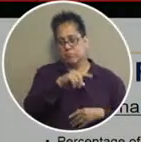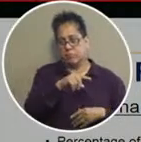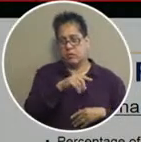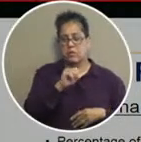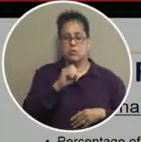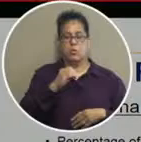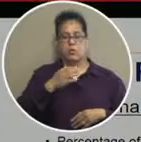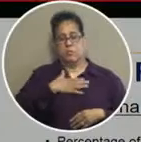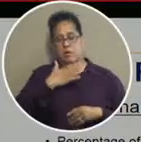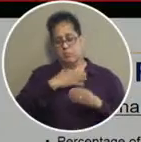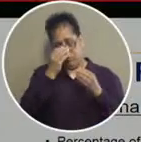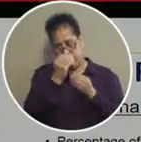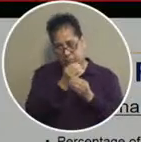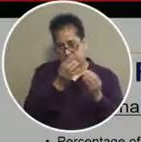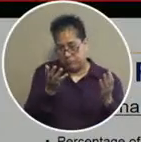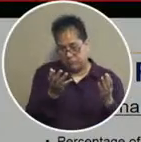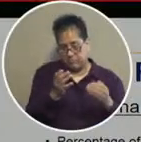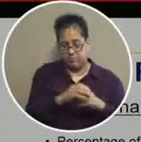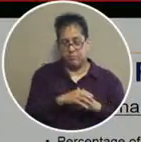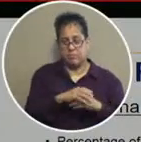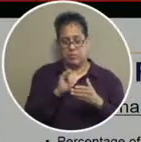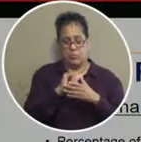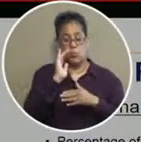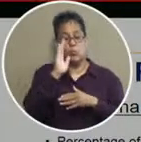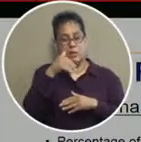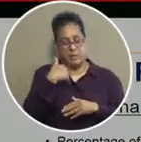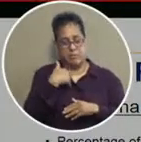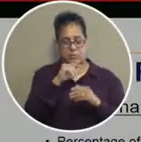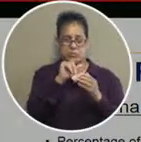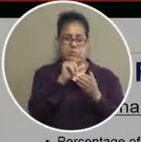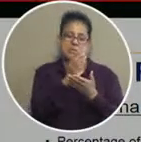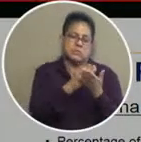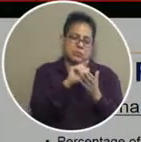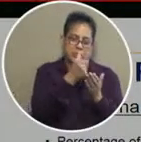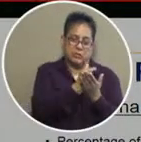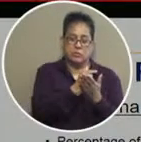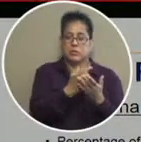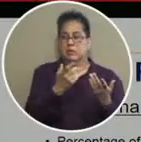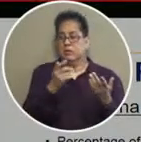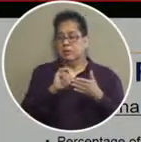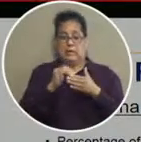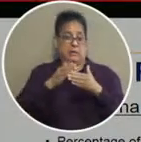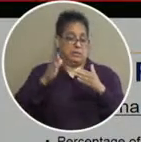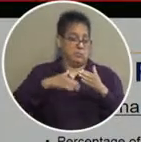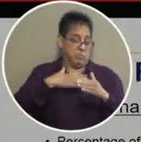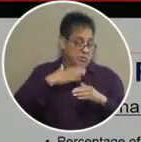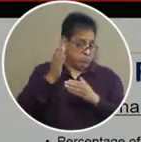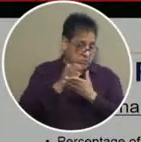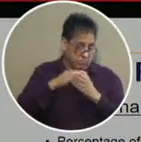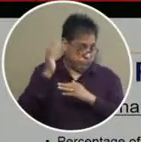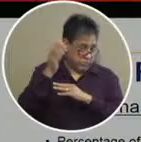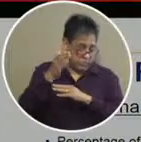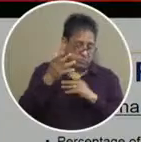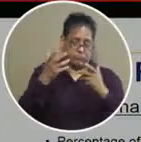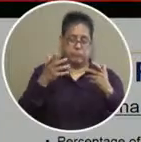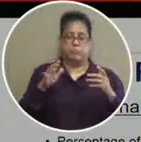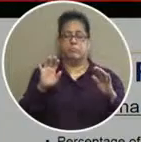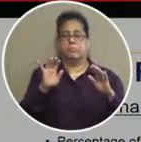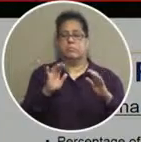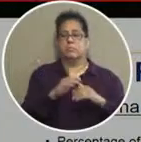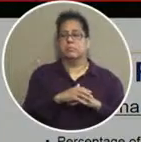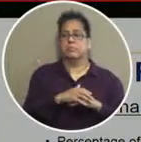I'm happy to share that with you as well. And that concludes my portion of the presentation at this